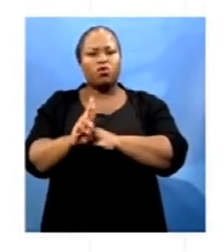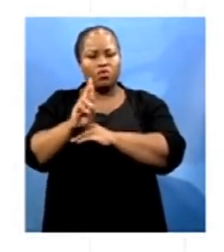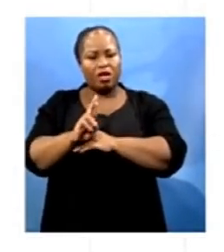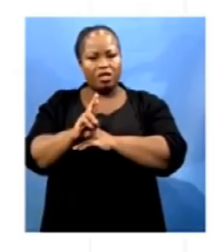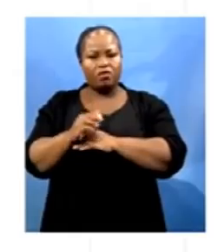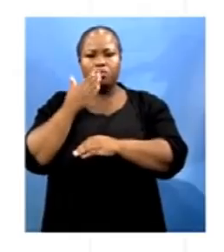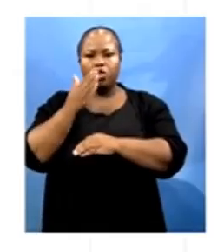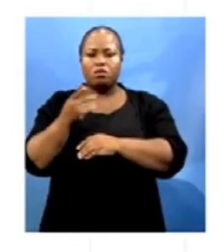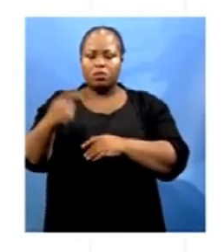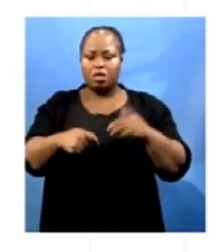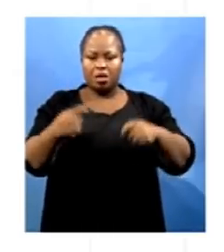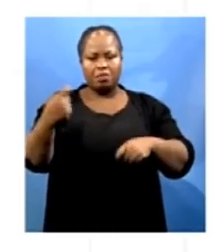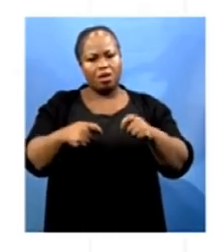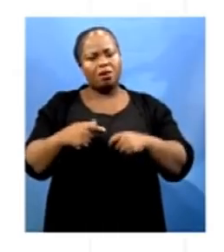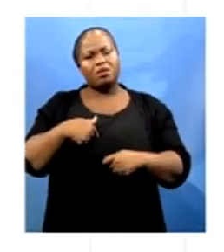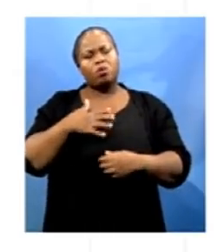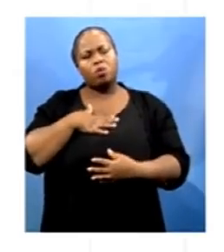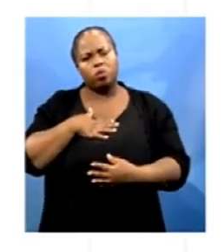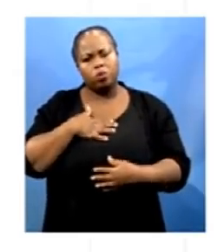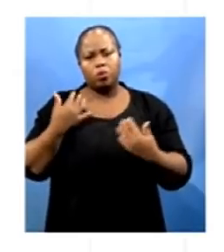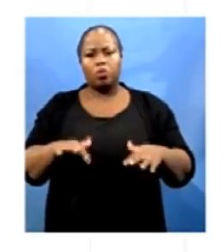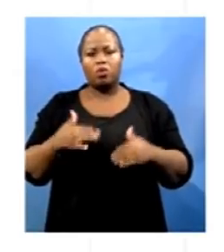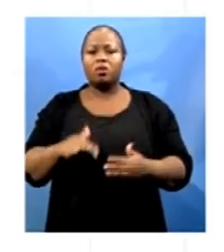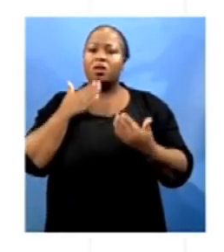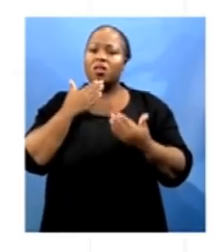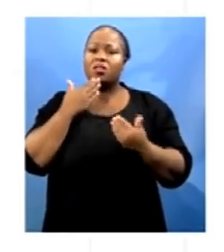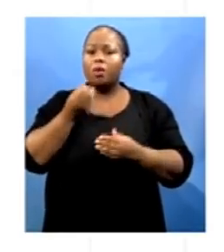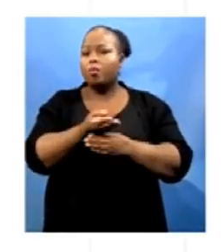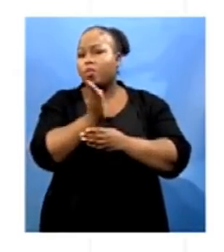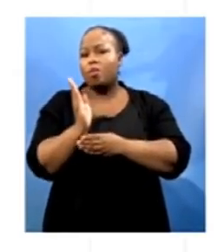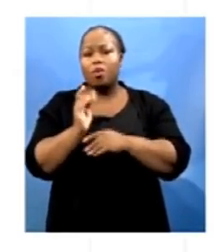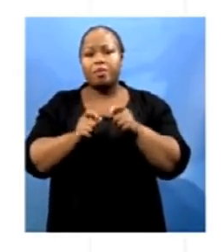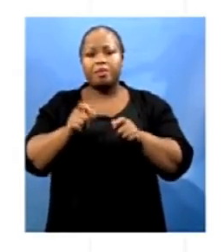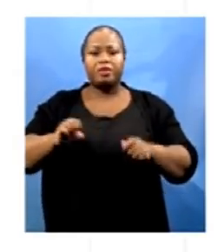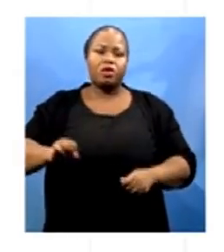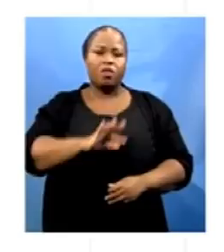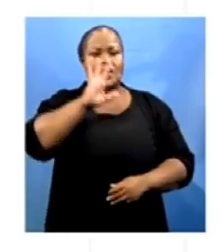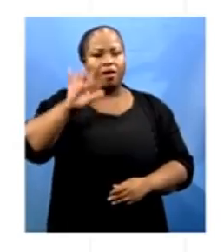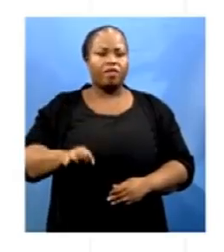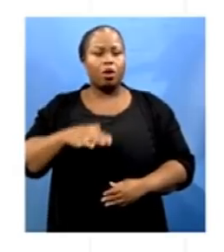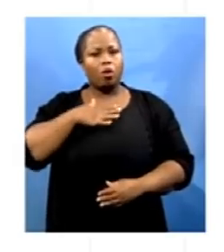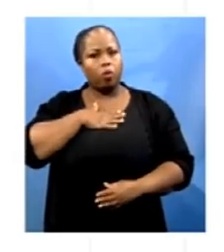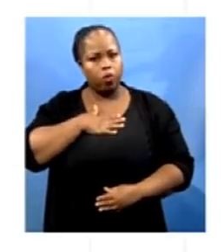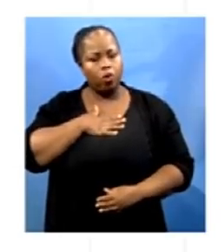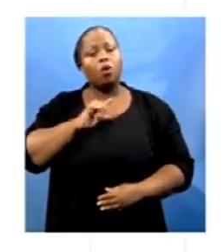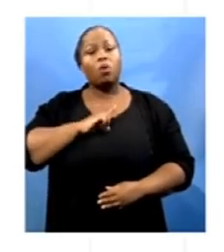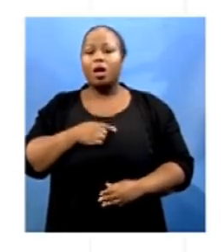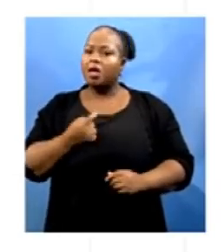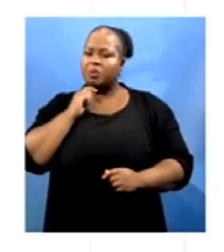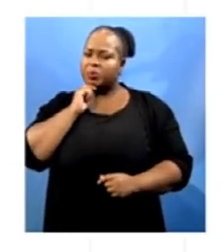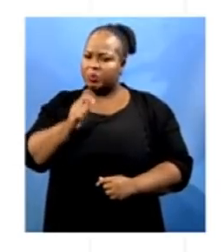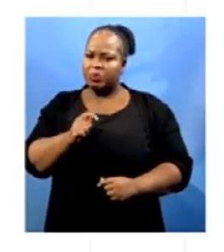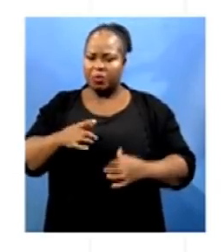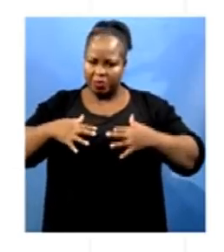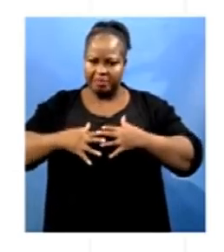Africans for their generosity and really showcasing that we can indeed come together to make a difference, especially in